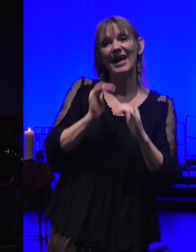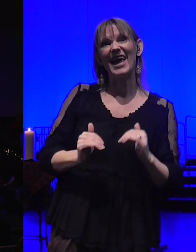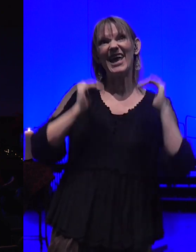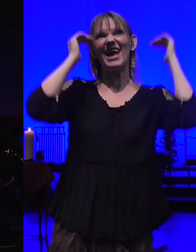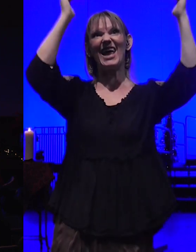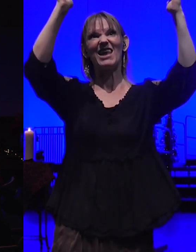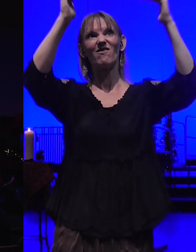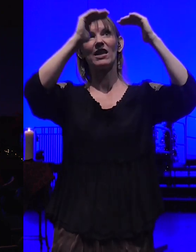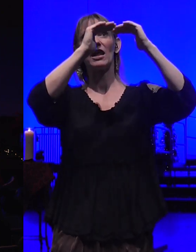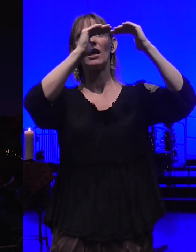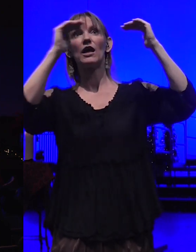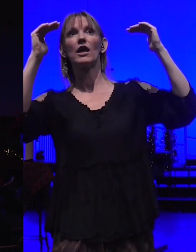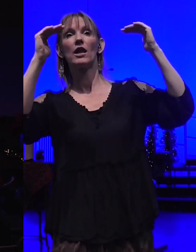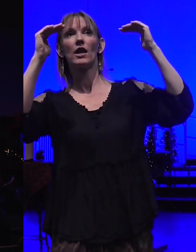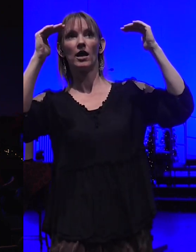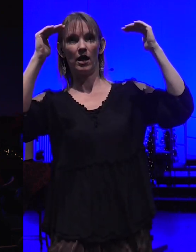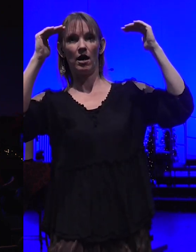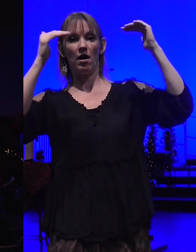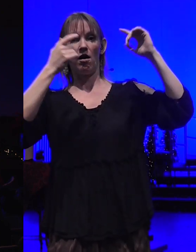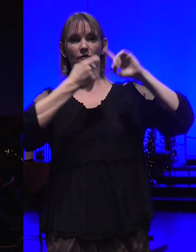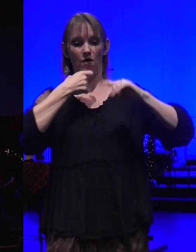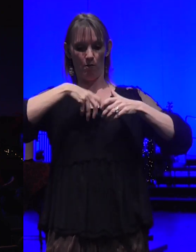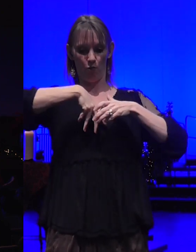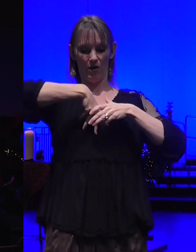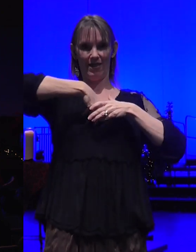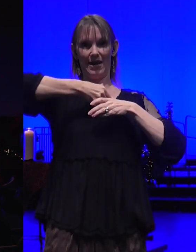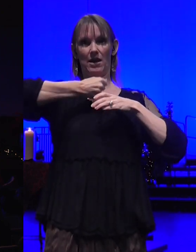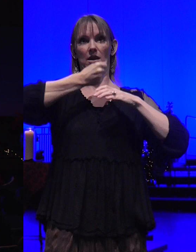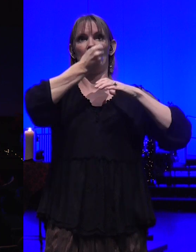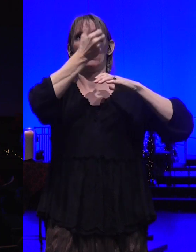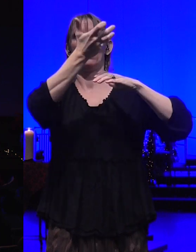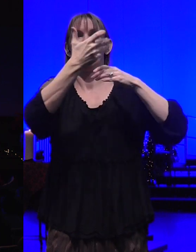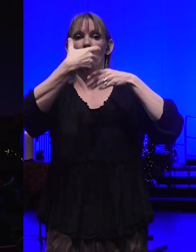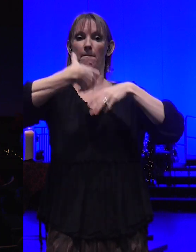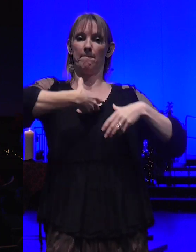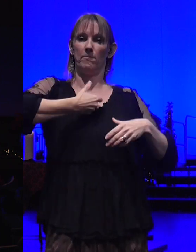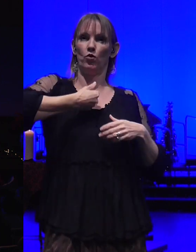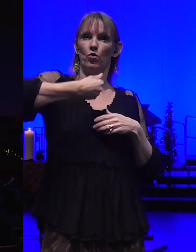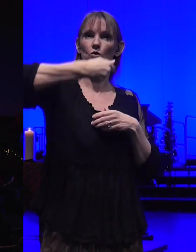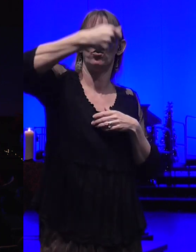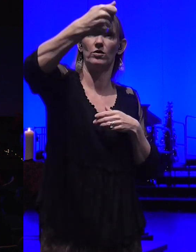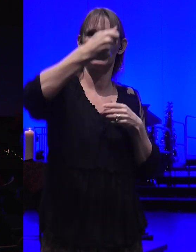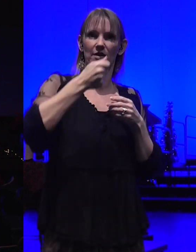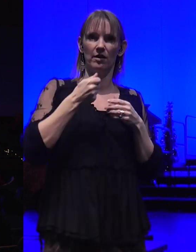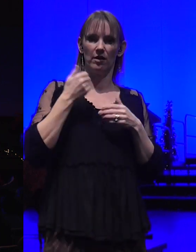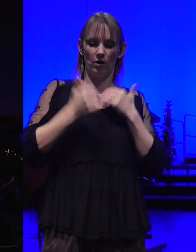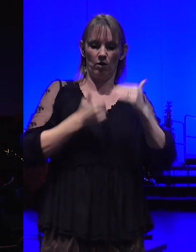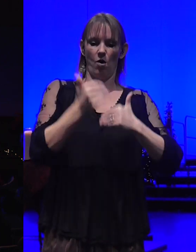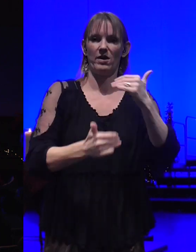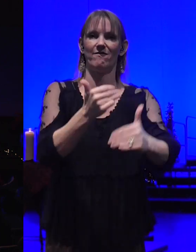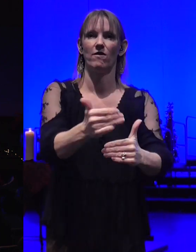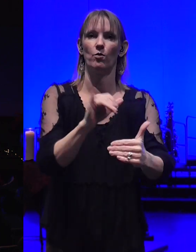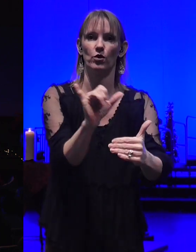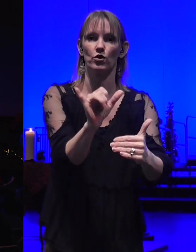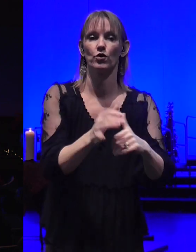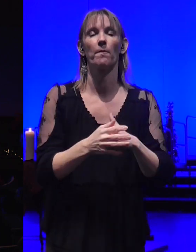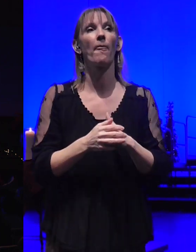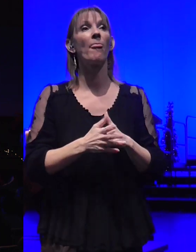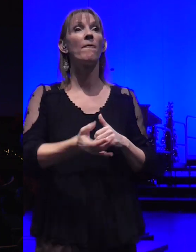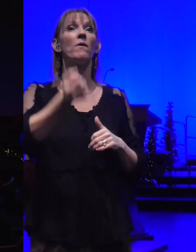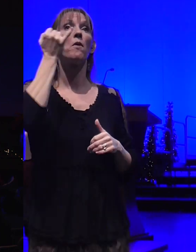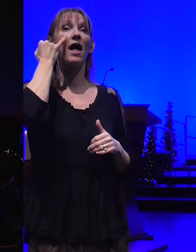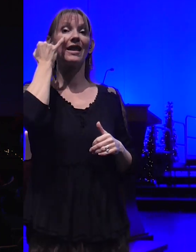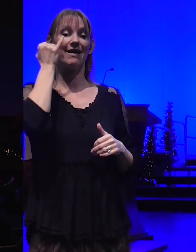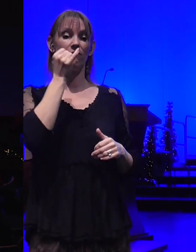horizon that pulls us from within and pulls us forward too? What if Christ is